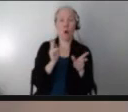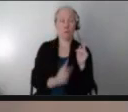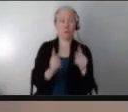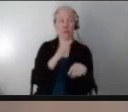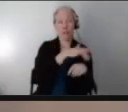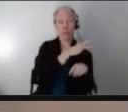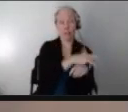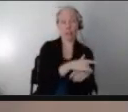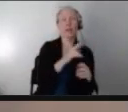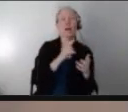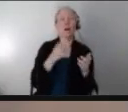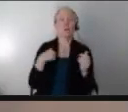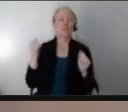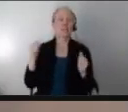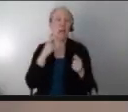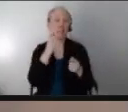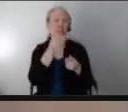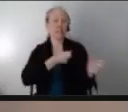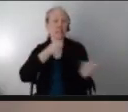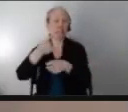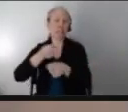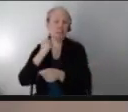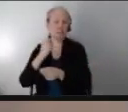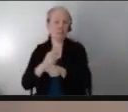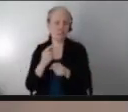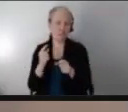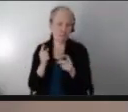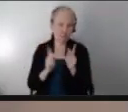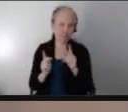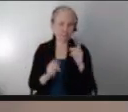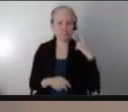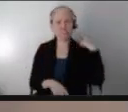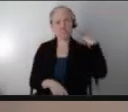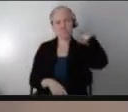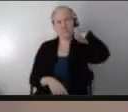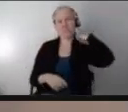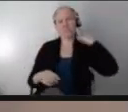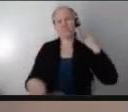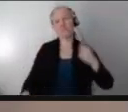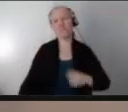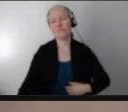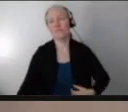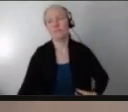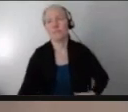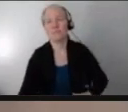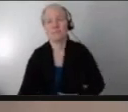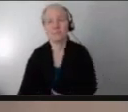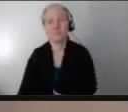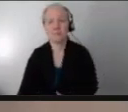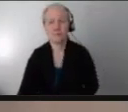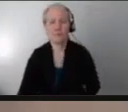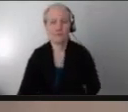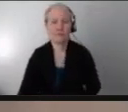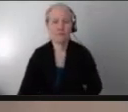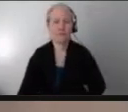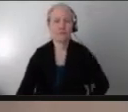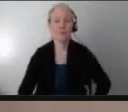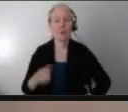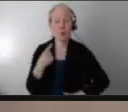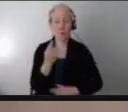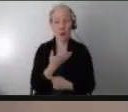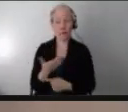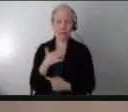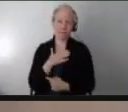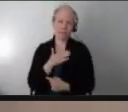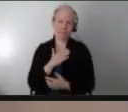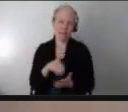to bring in more individuals. One thing that we're specifically doing as an example at my center